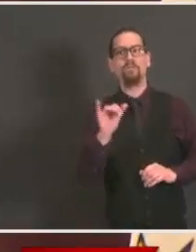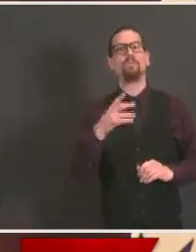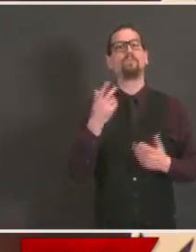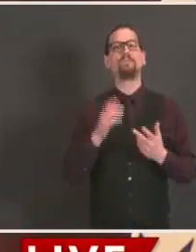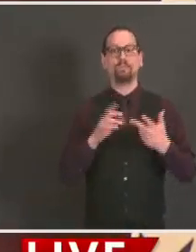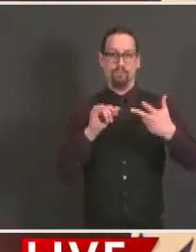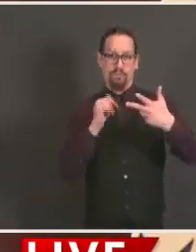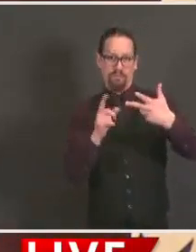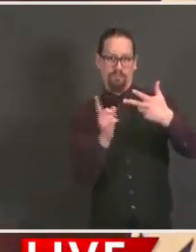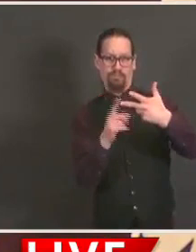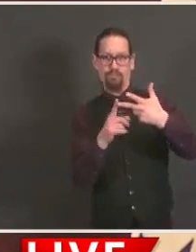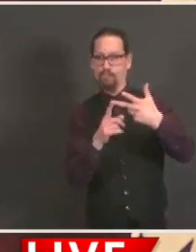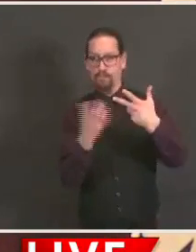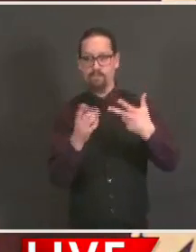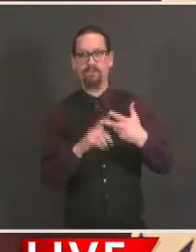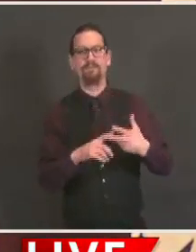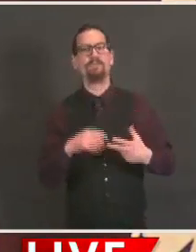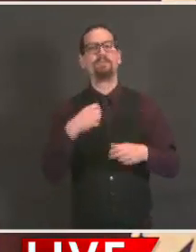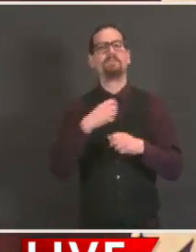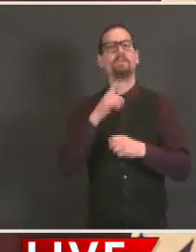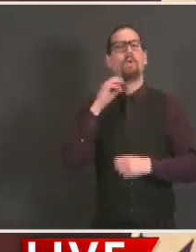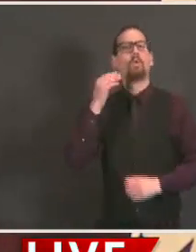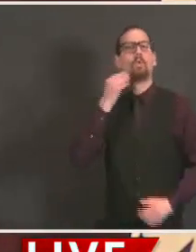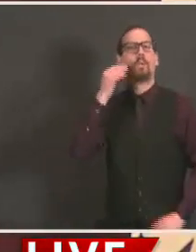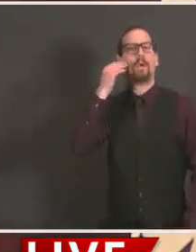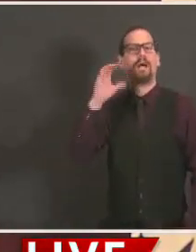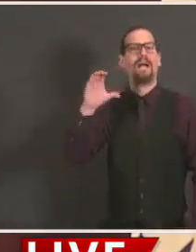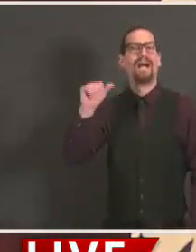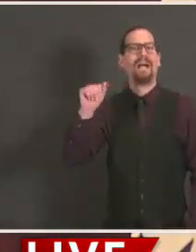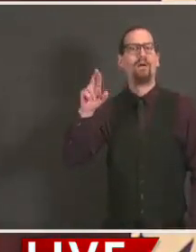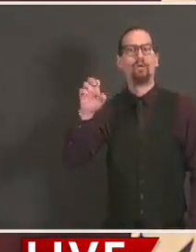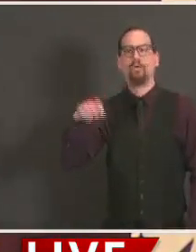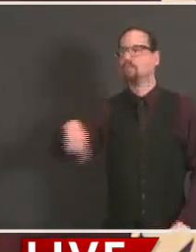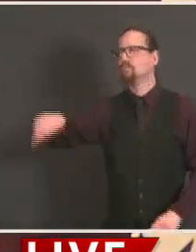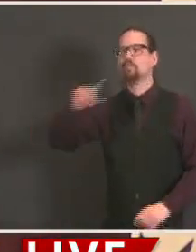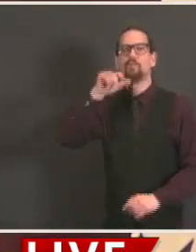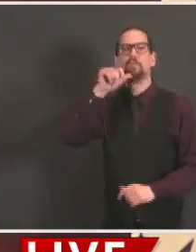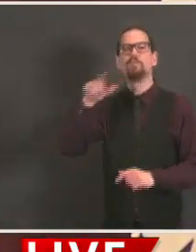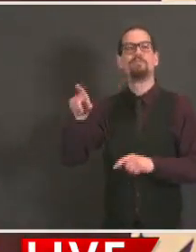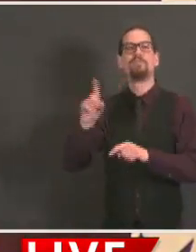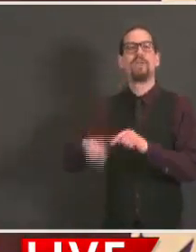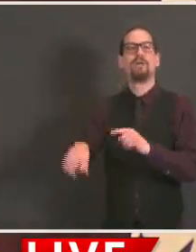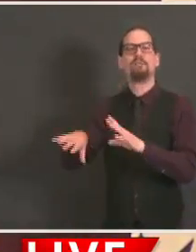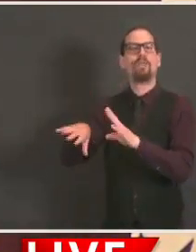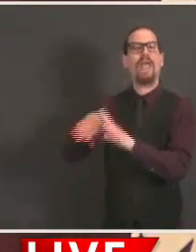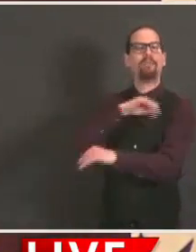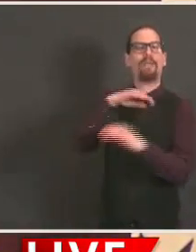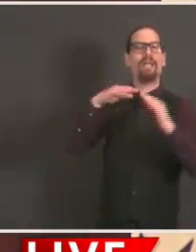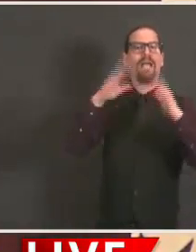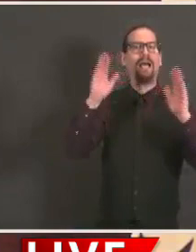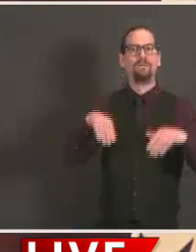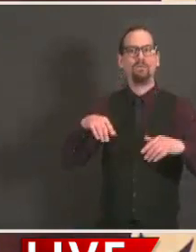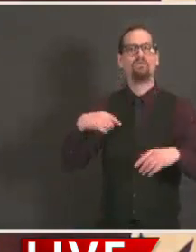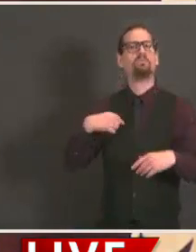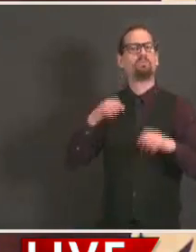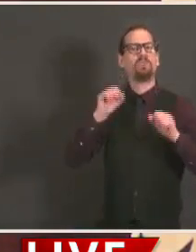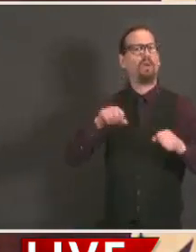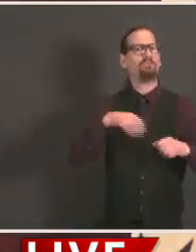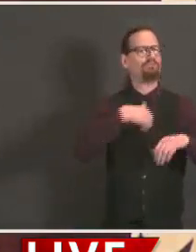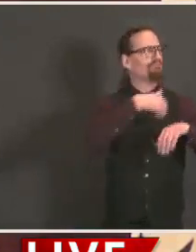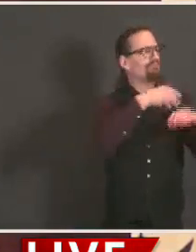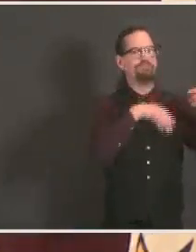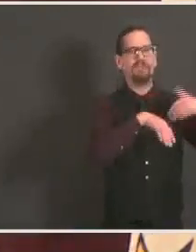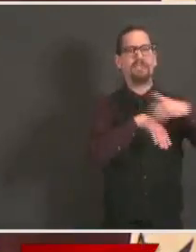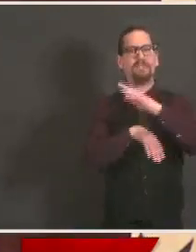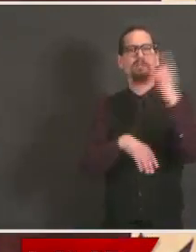so homebound people can get vaccinated. Accessibility is a priority for us.